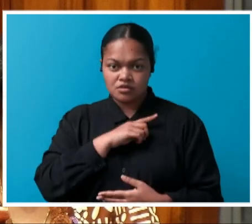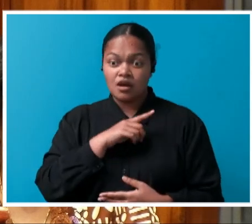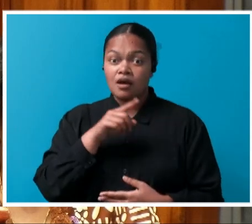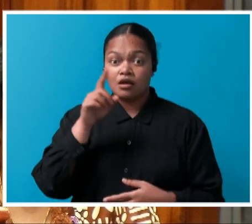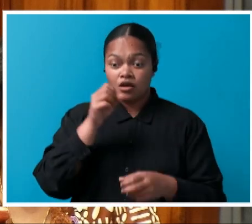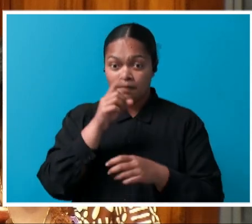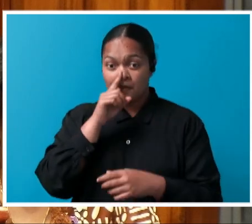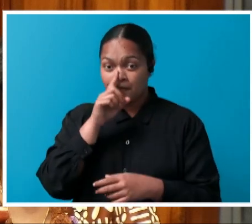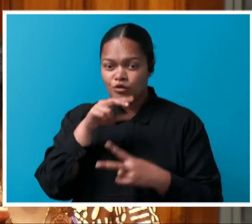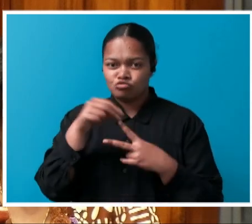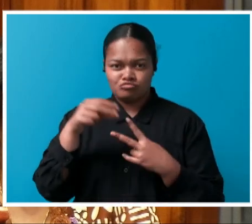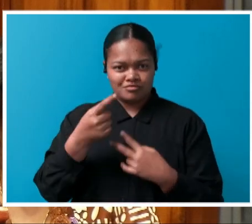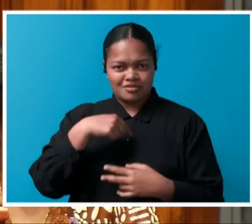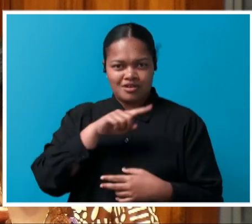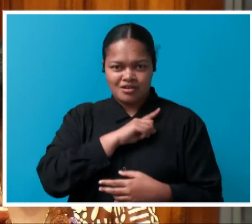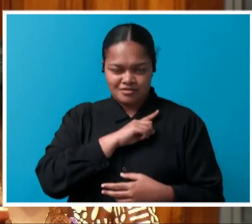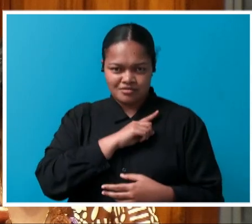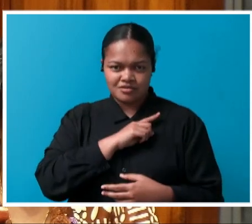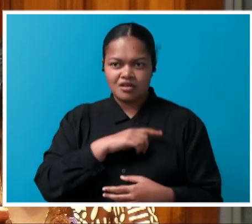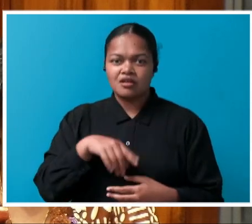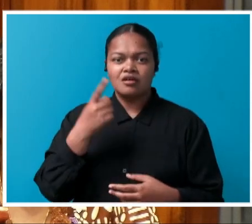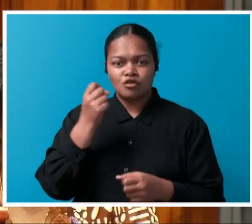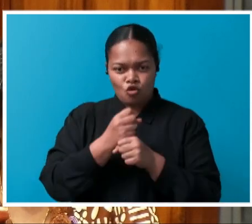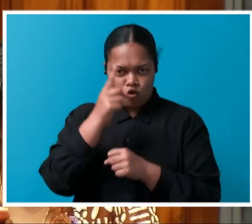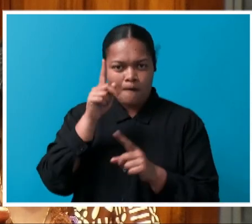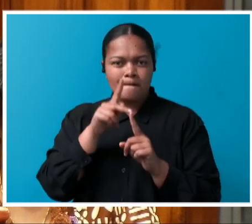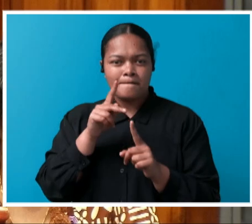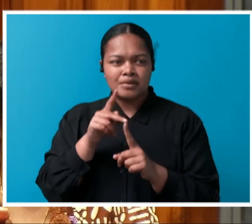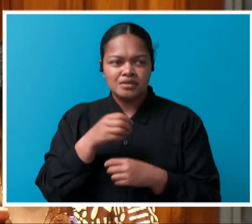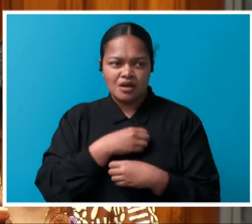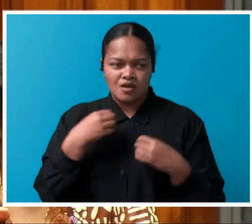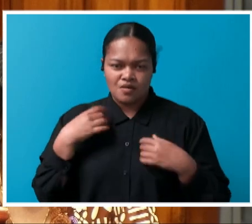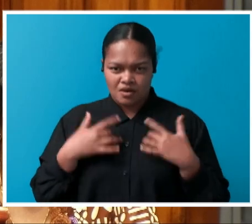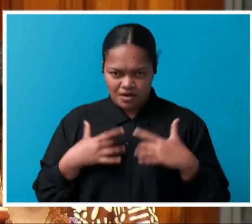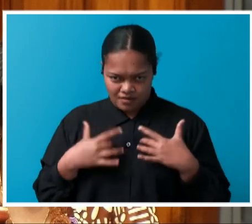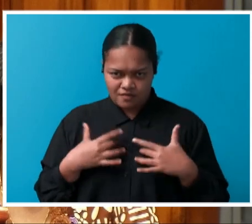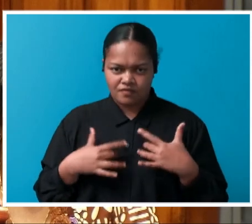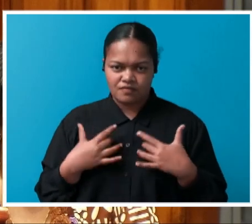God and the calling He has made in our lives for such a season as this.